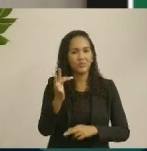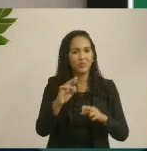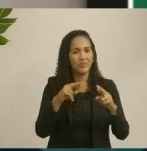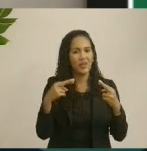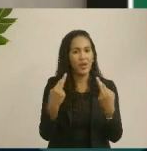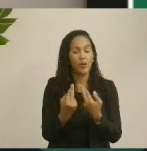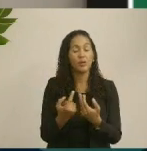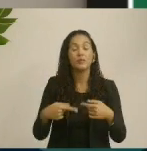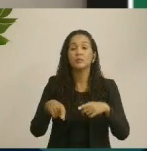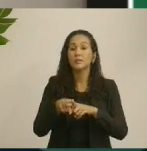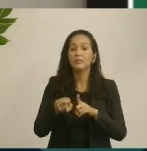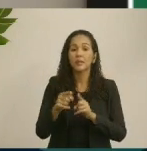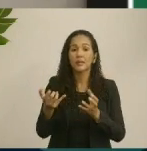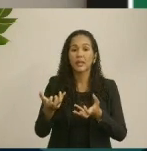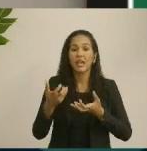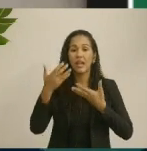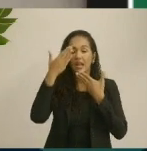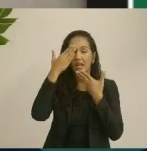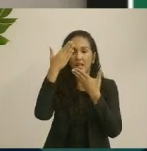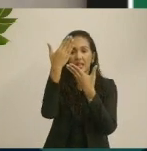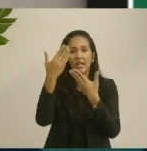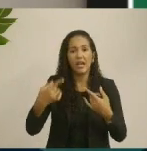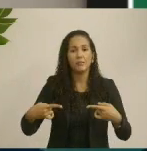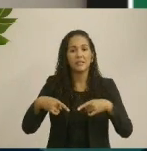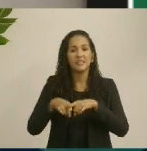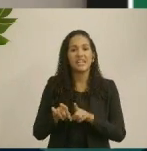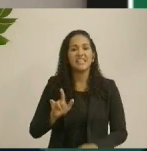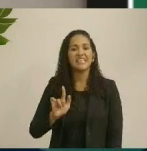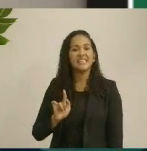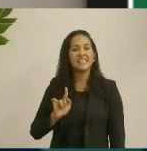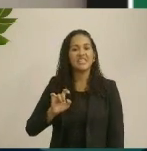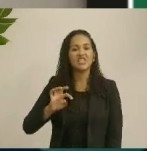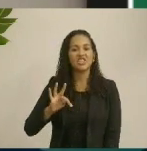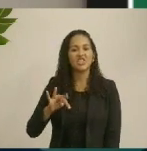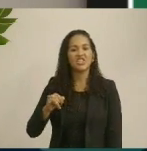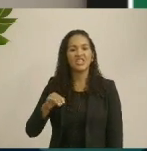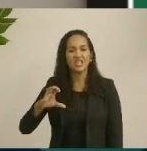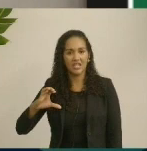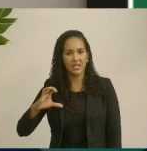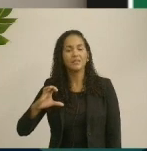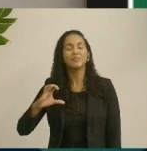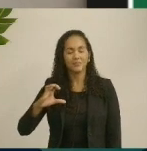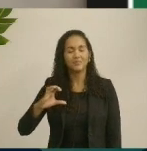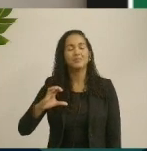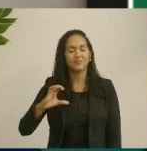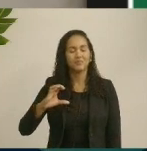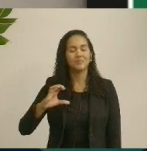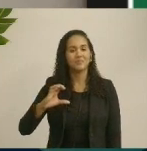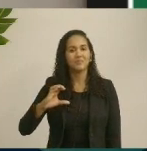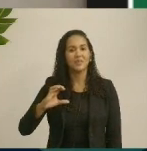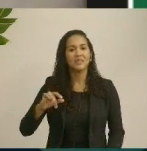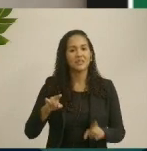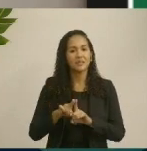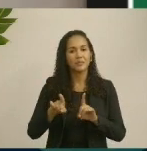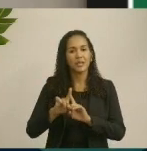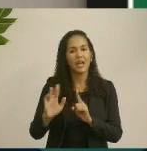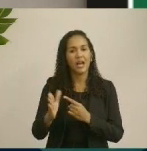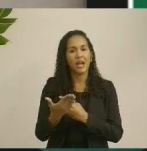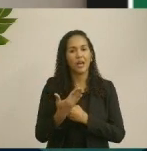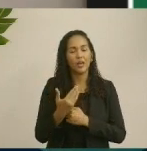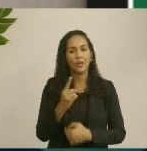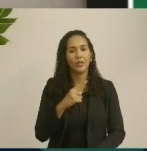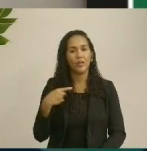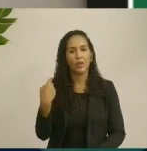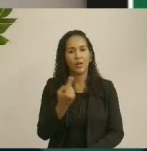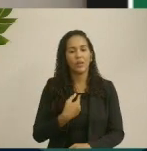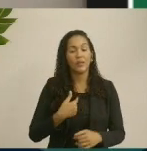partners at GSTIC for co-hosting this event with us, as well as our other partners, Panorama, Solutions for a Healthy Planet, which